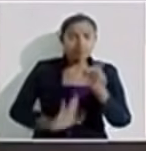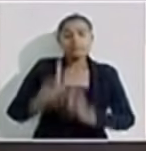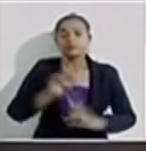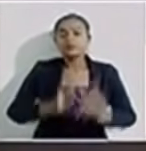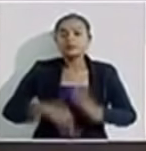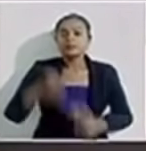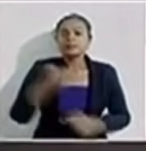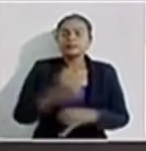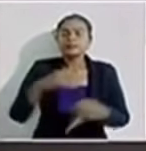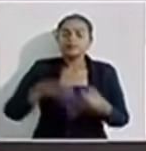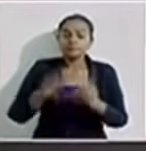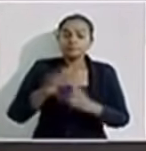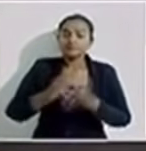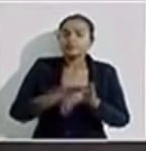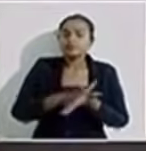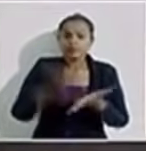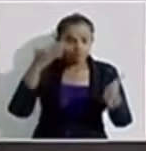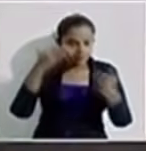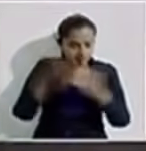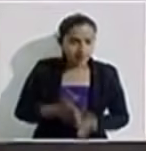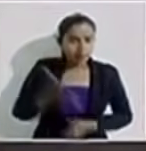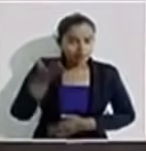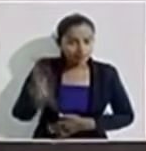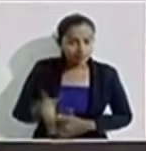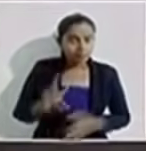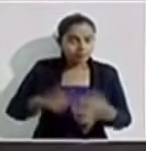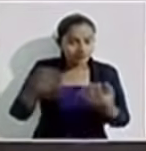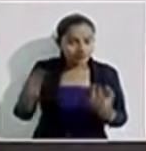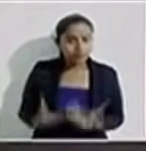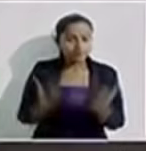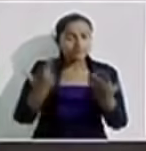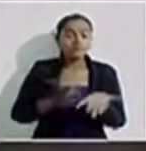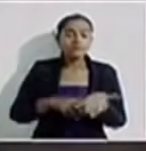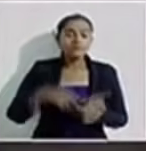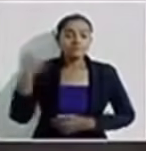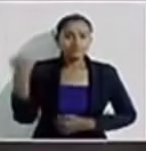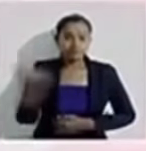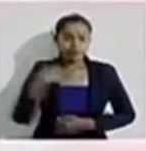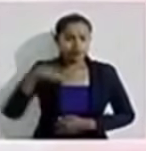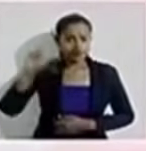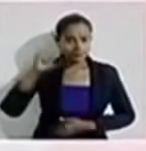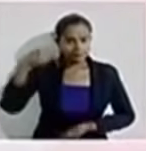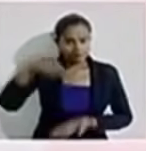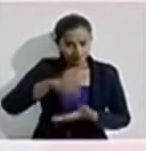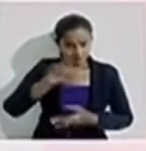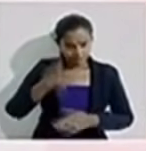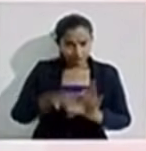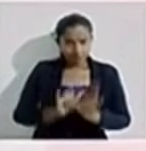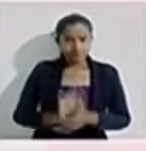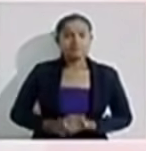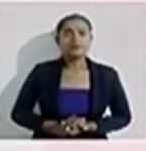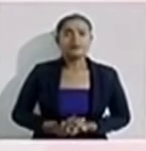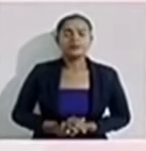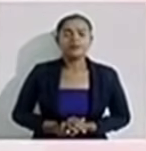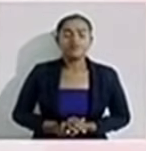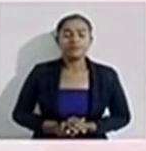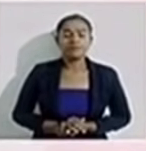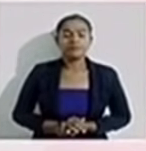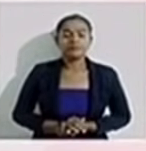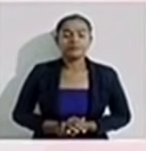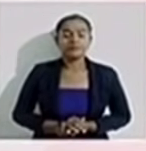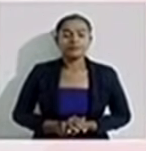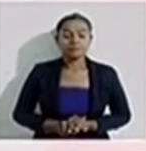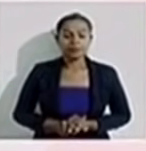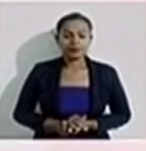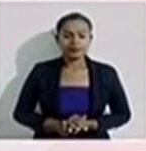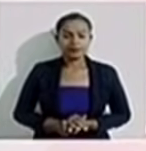This was raised during a media briefing in Colombo today. The European Union delegation regarding